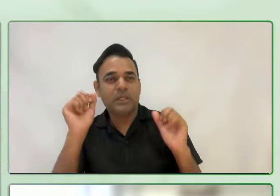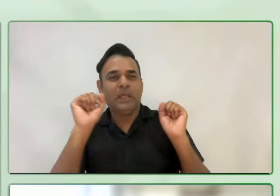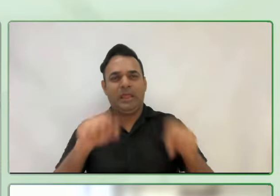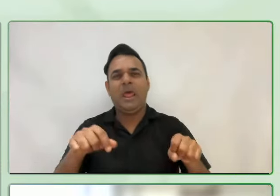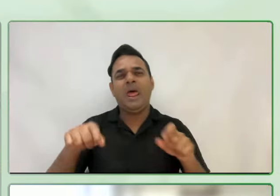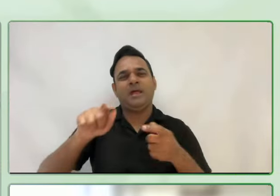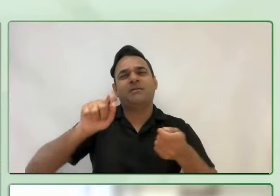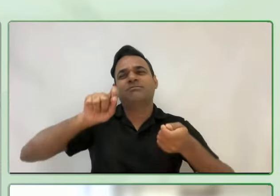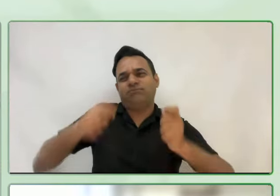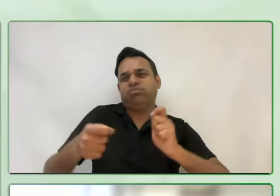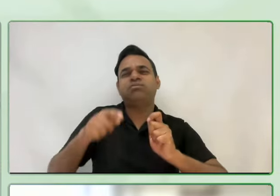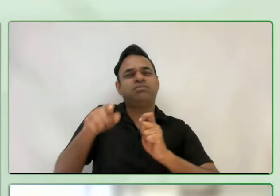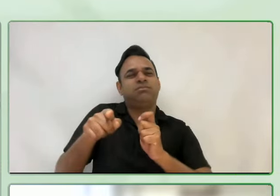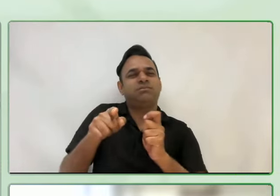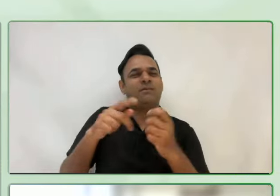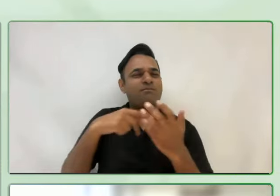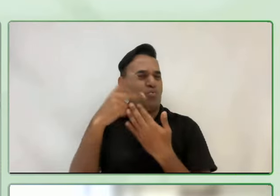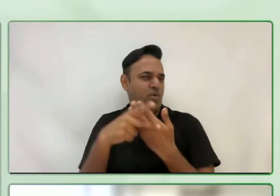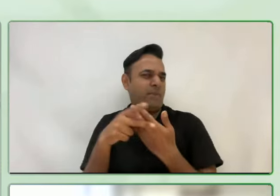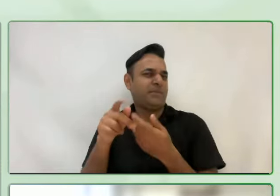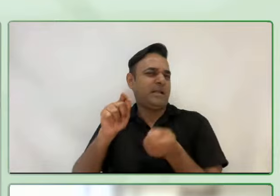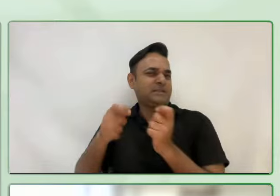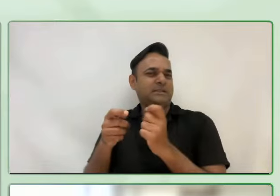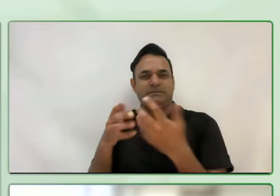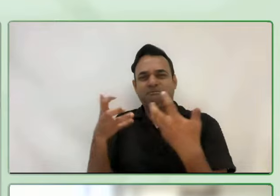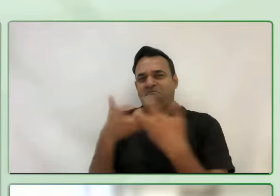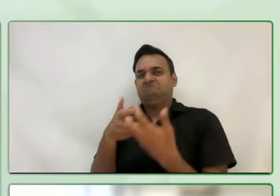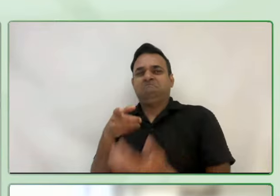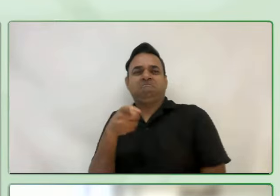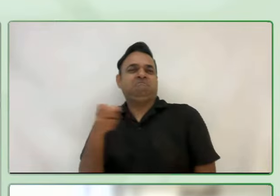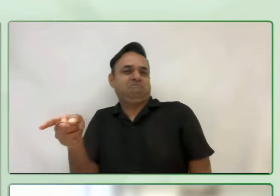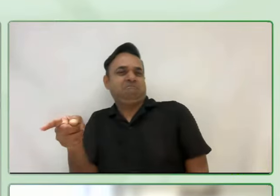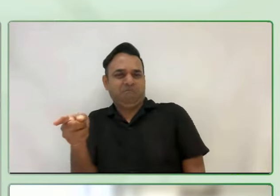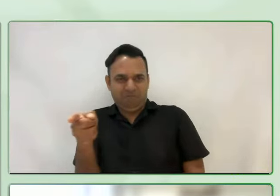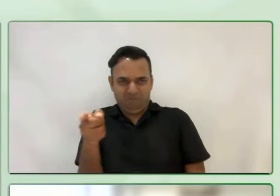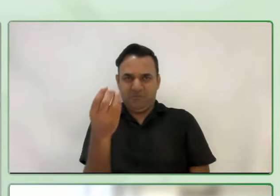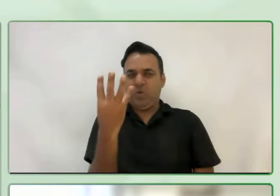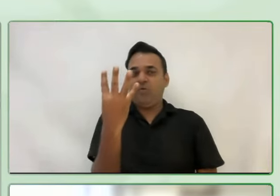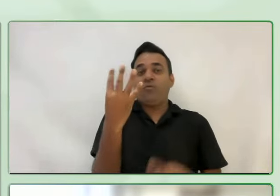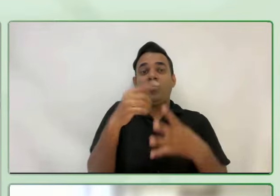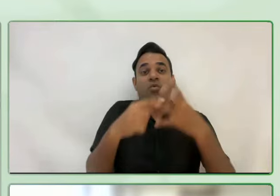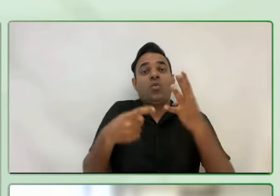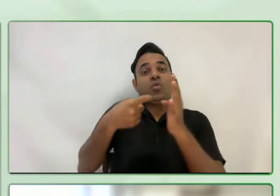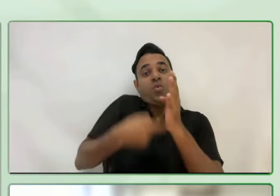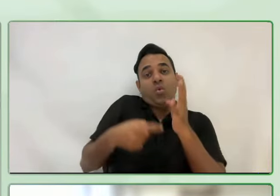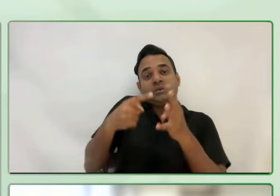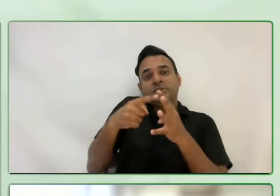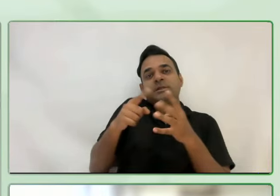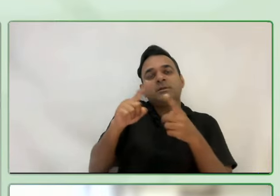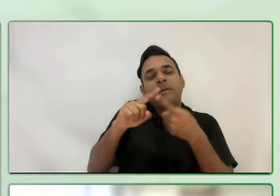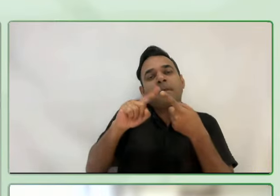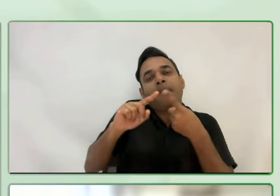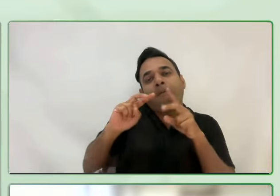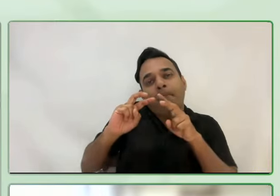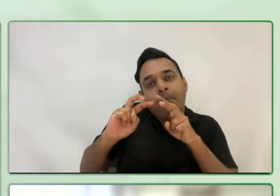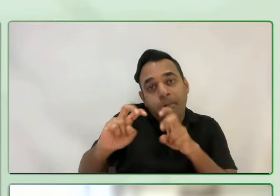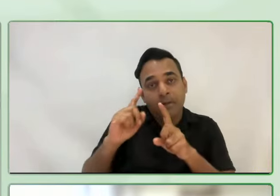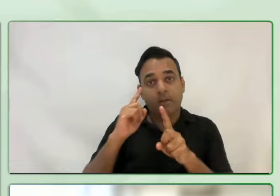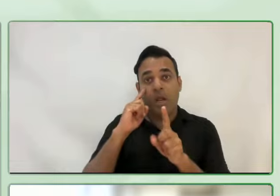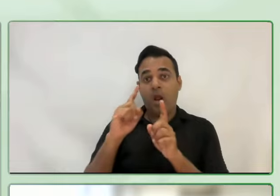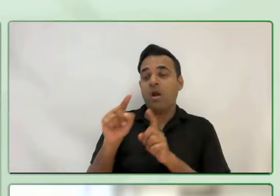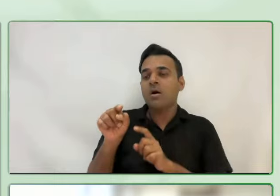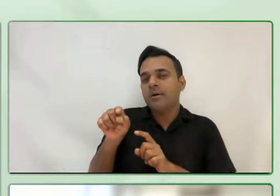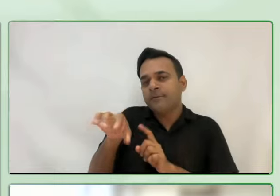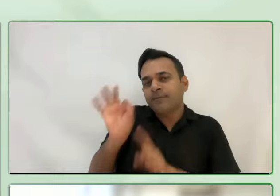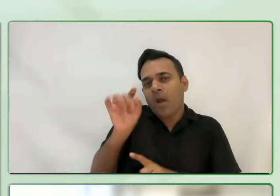than $400. That's the average. And the cost of end-to-end management, which is very important, critical to